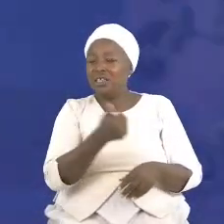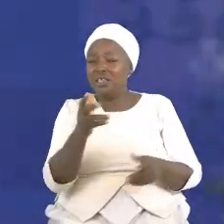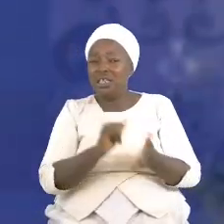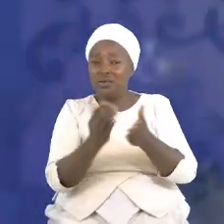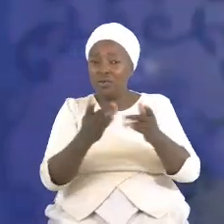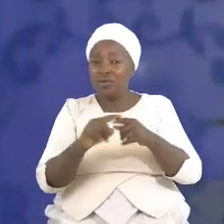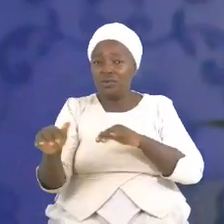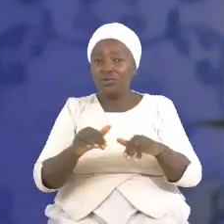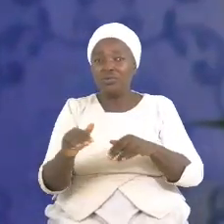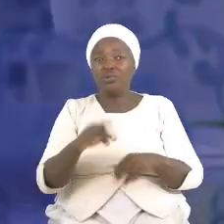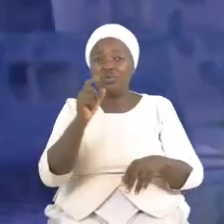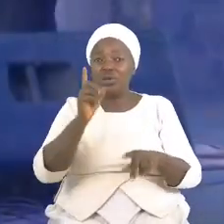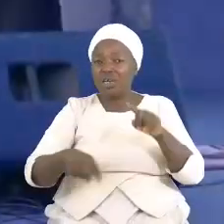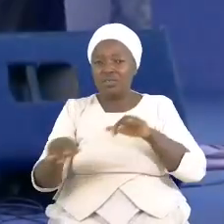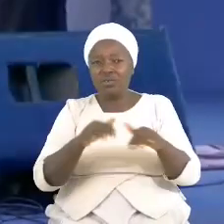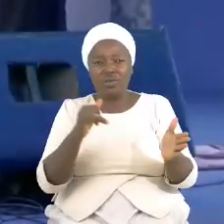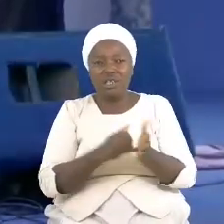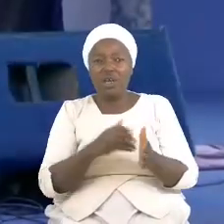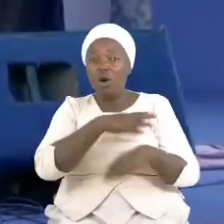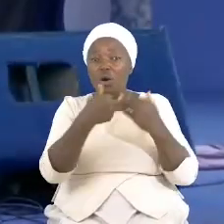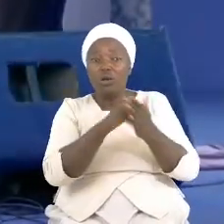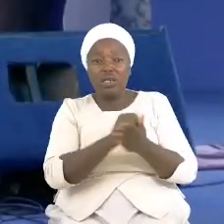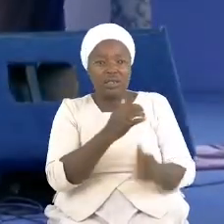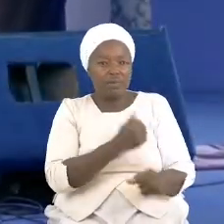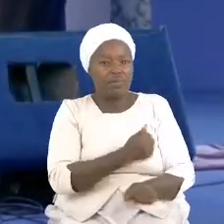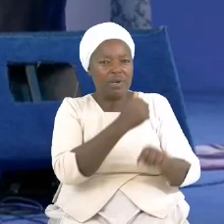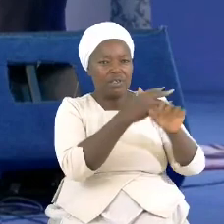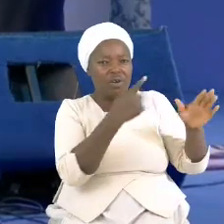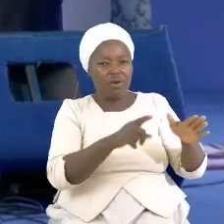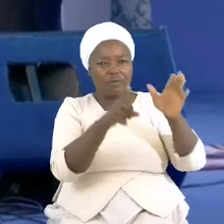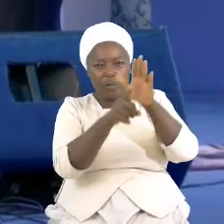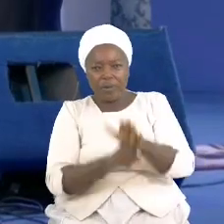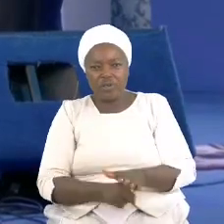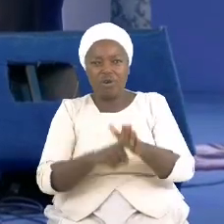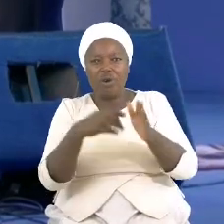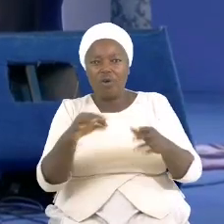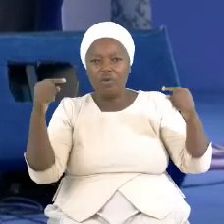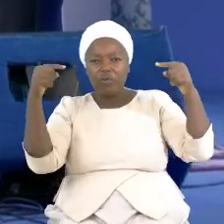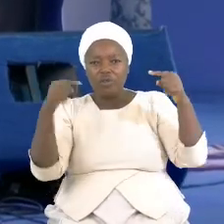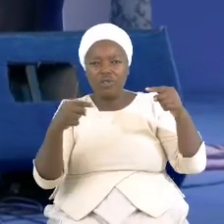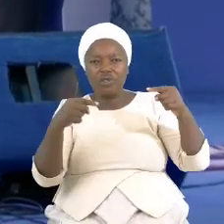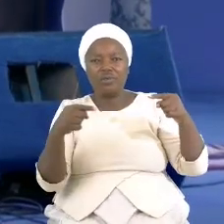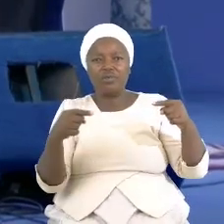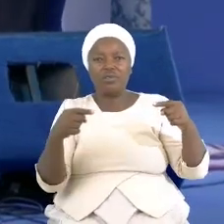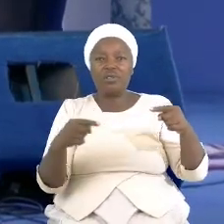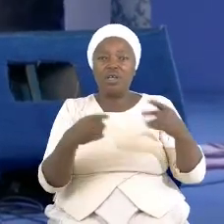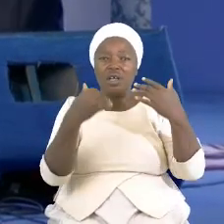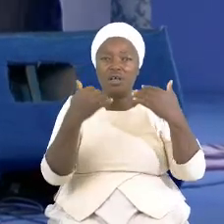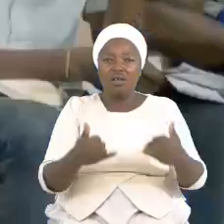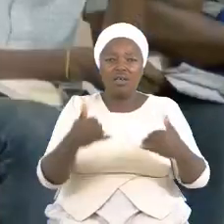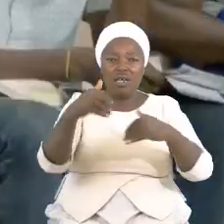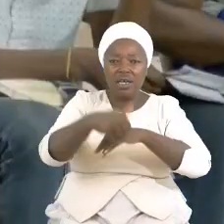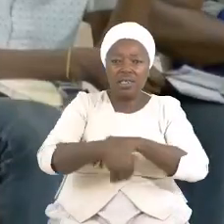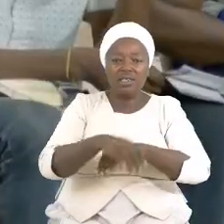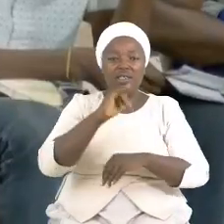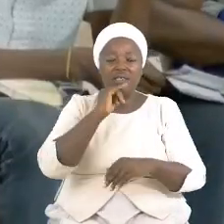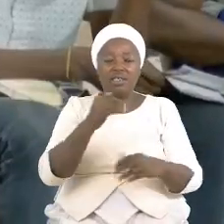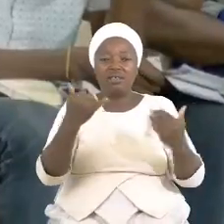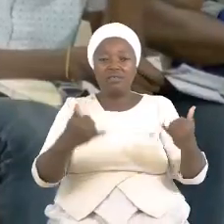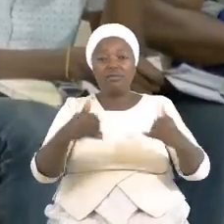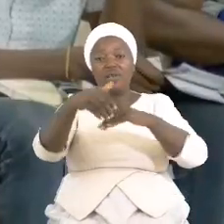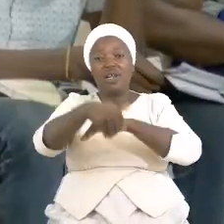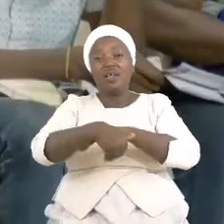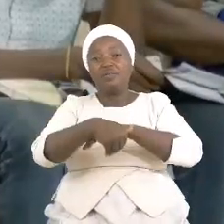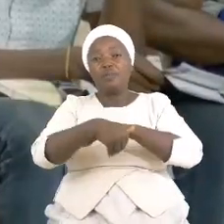not do. All that mountain of oppression, of opposition, tonight is tonight. The Lord